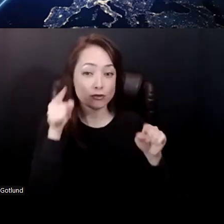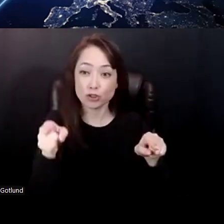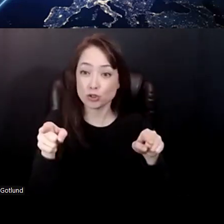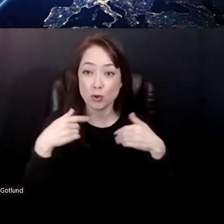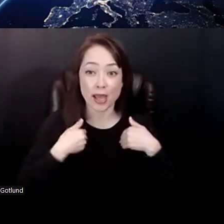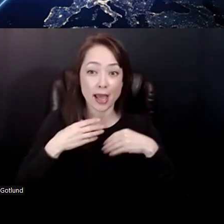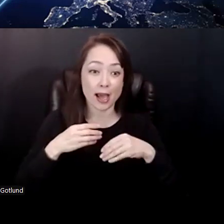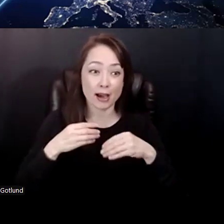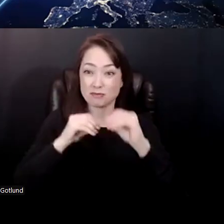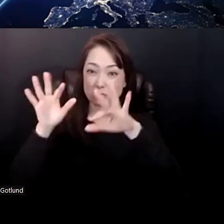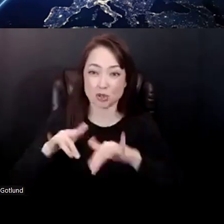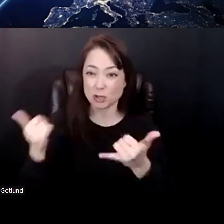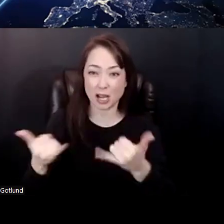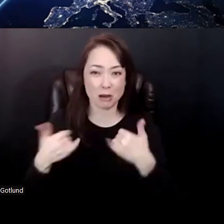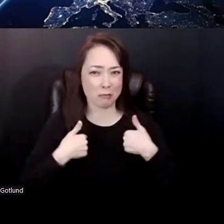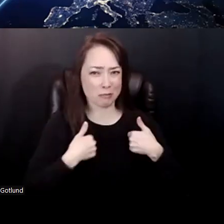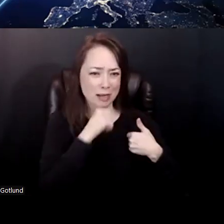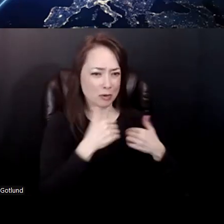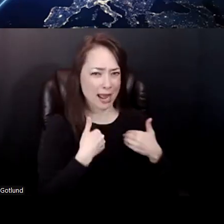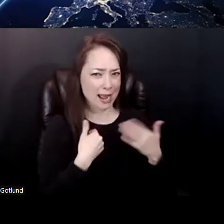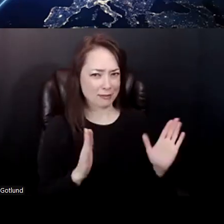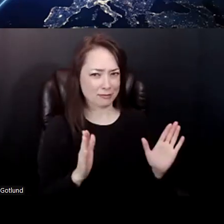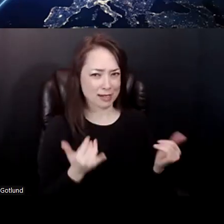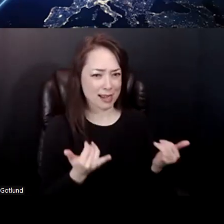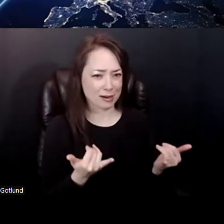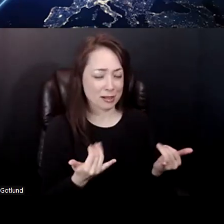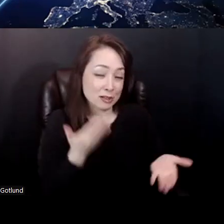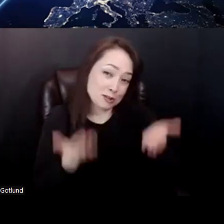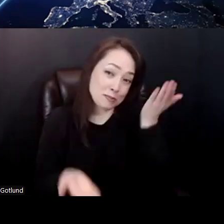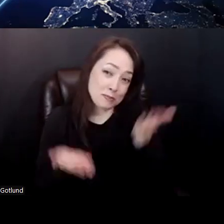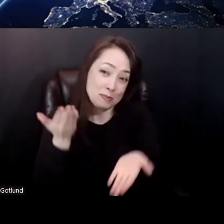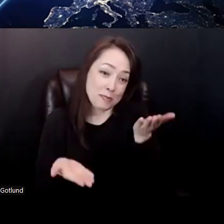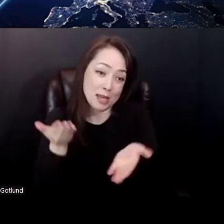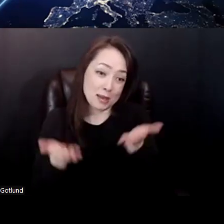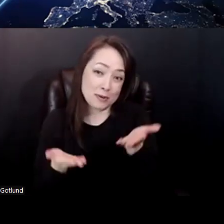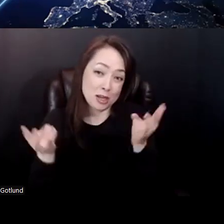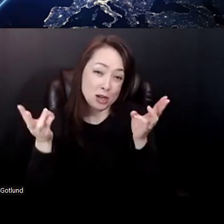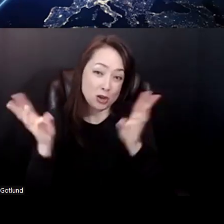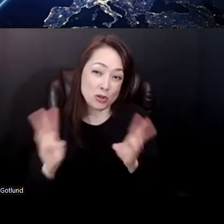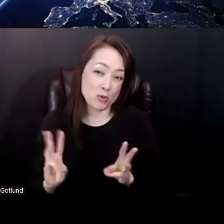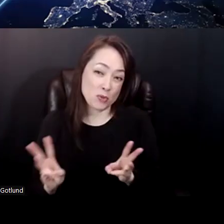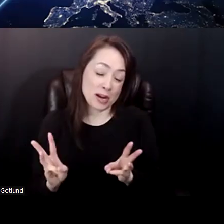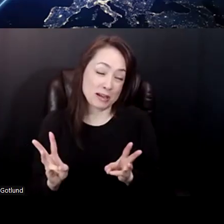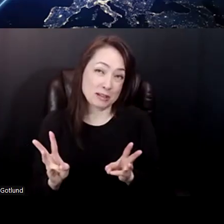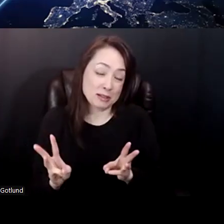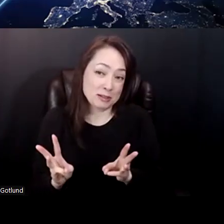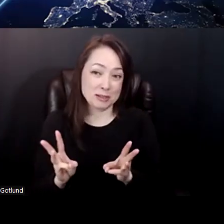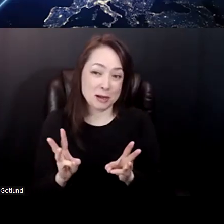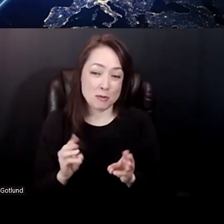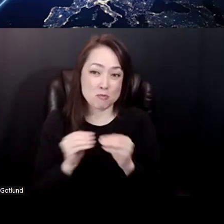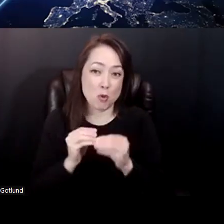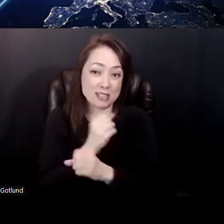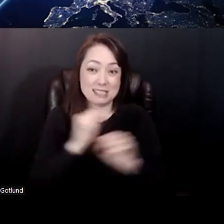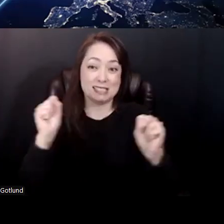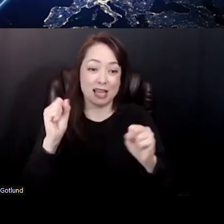right now. I think they might have, I don't know, overcorrected here, but better safe than sorry.